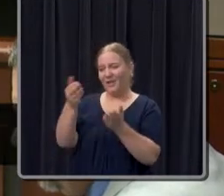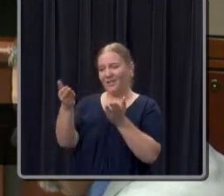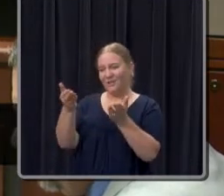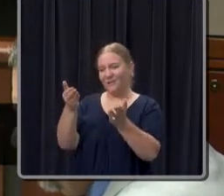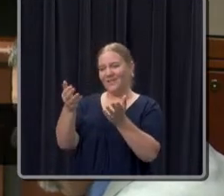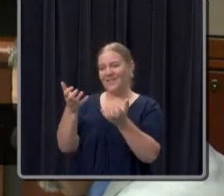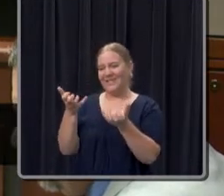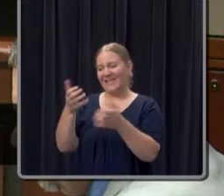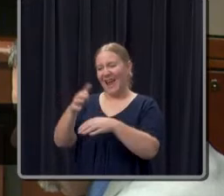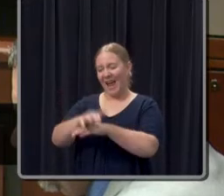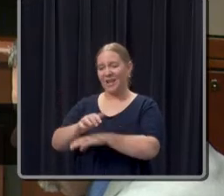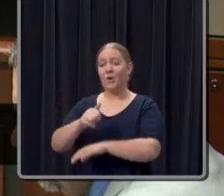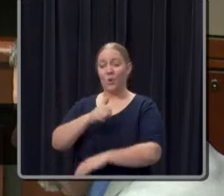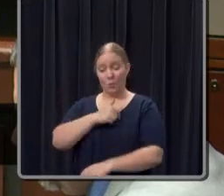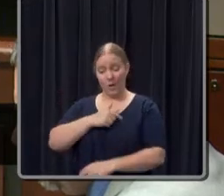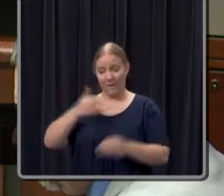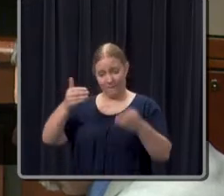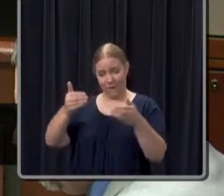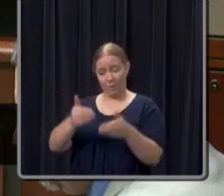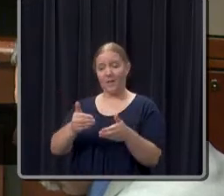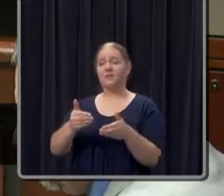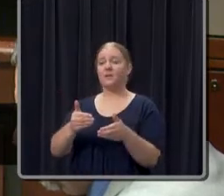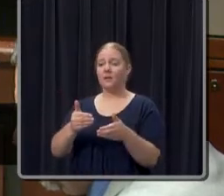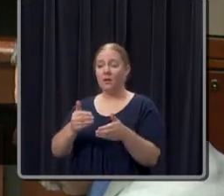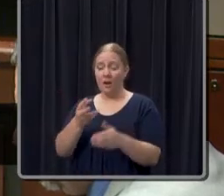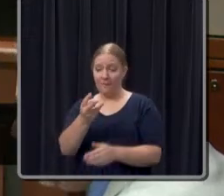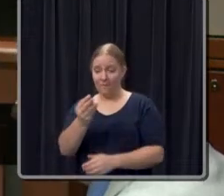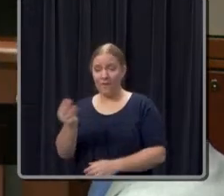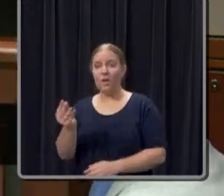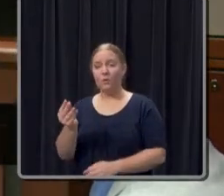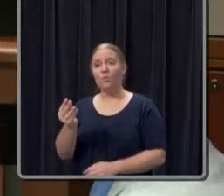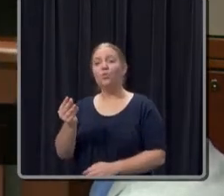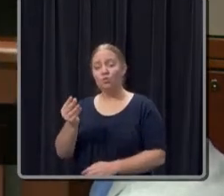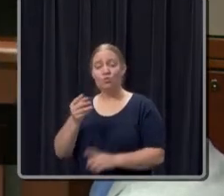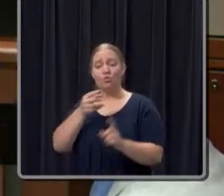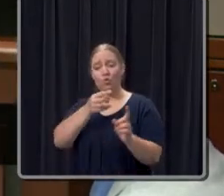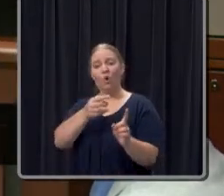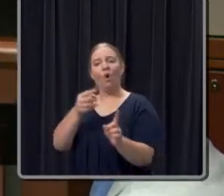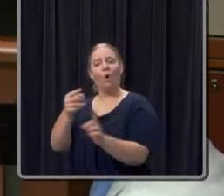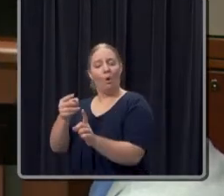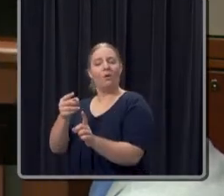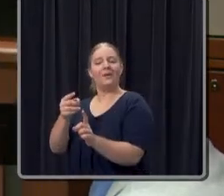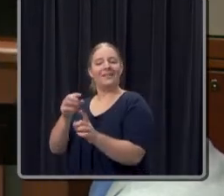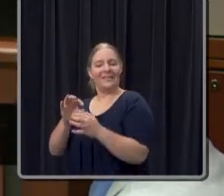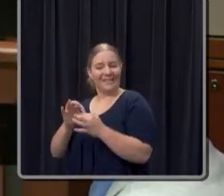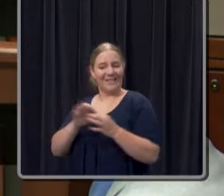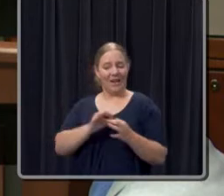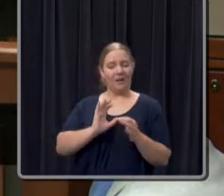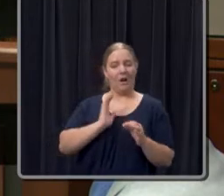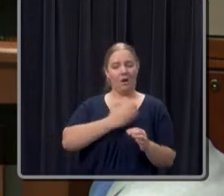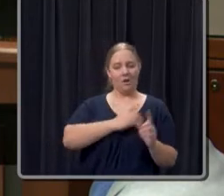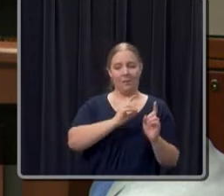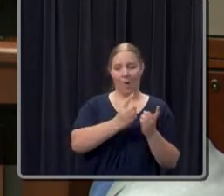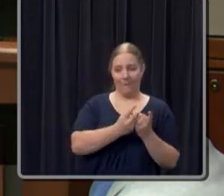evening as we focus on a few of the goal areas in our department.